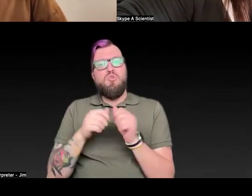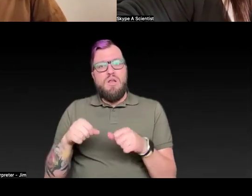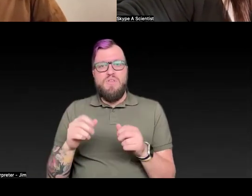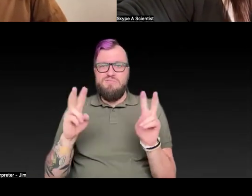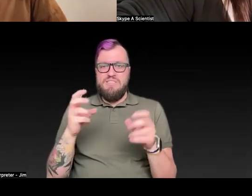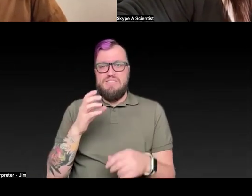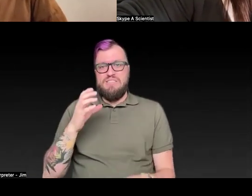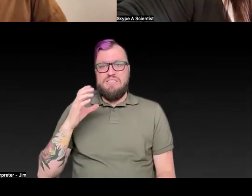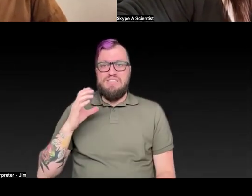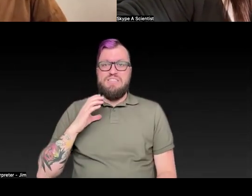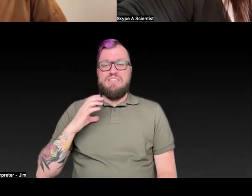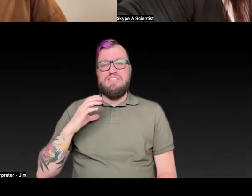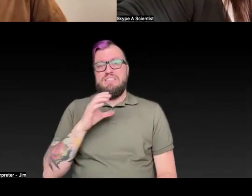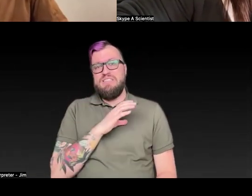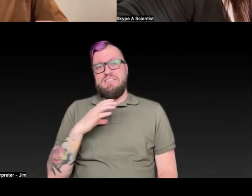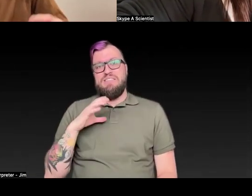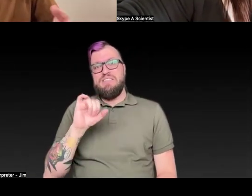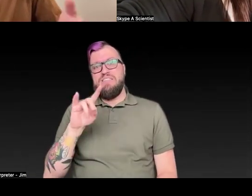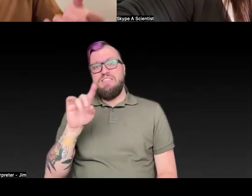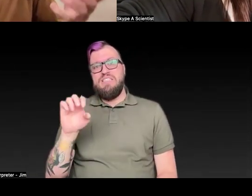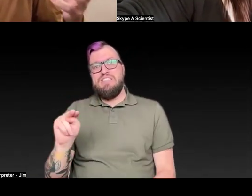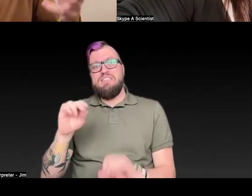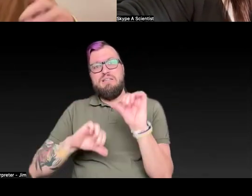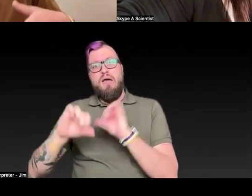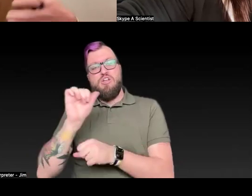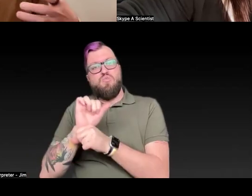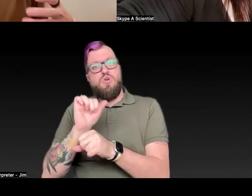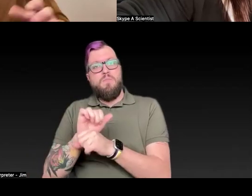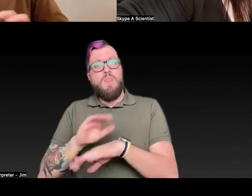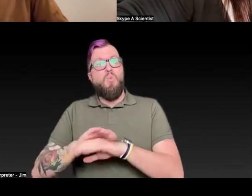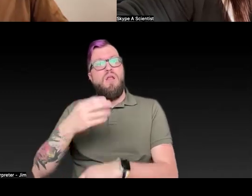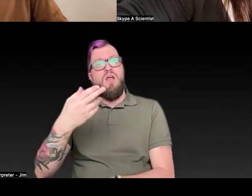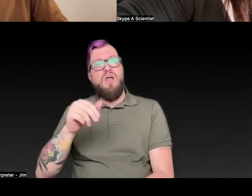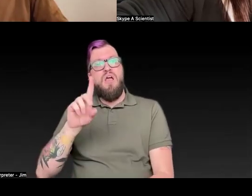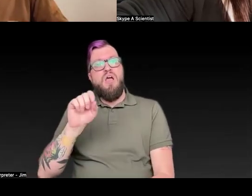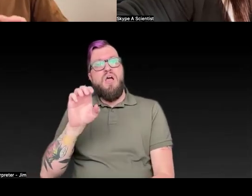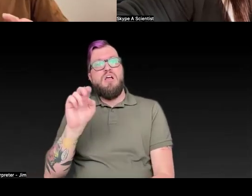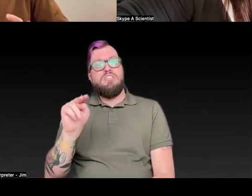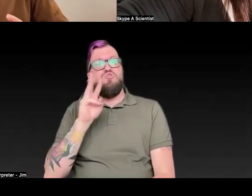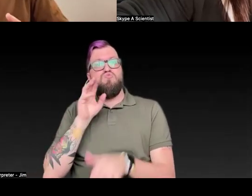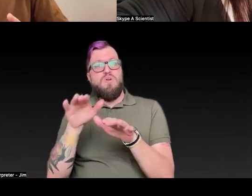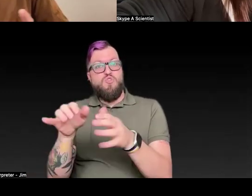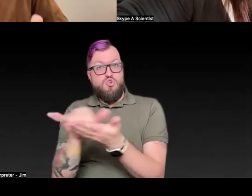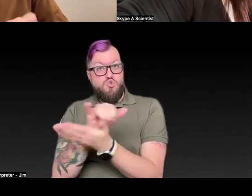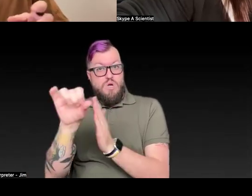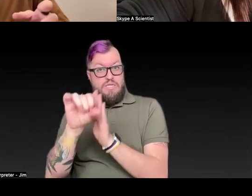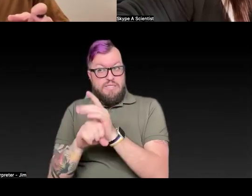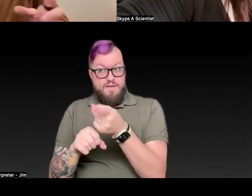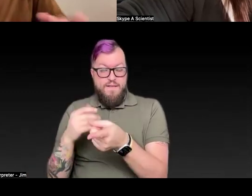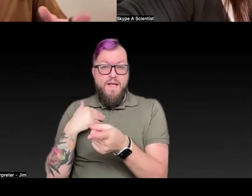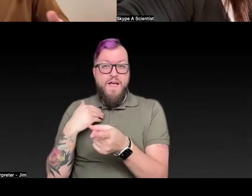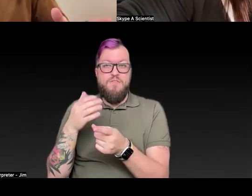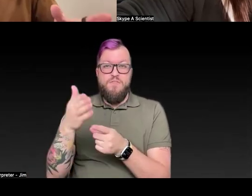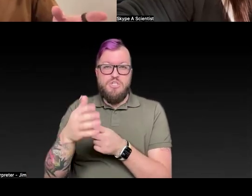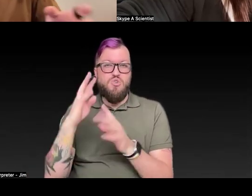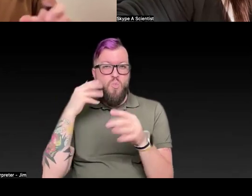Like I know that New York has on the Hudson River has a citizen science program through its Fish and Wildlife program, where they have people